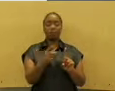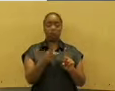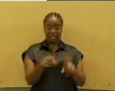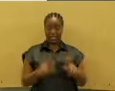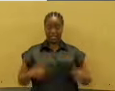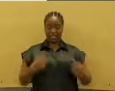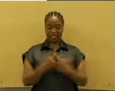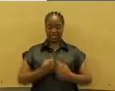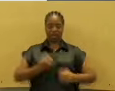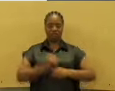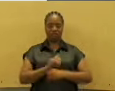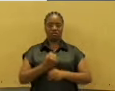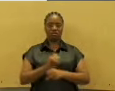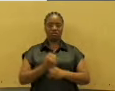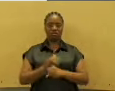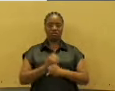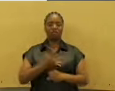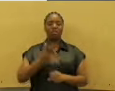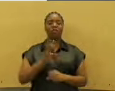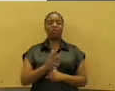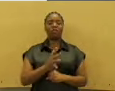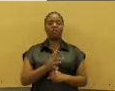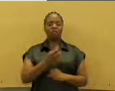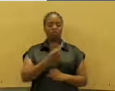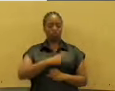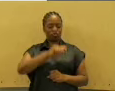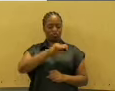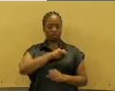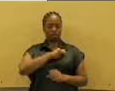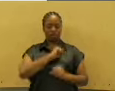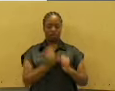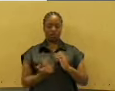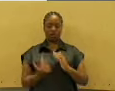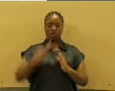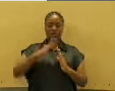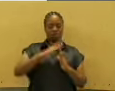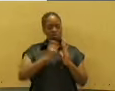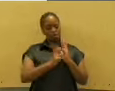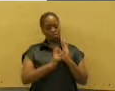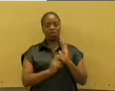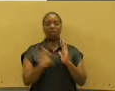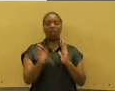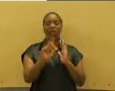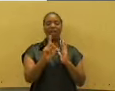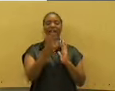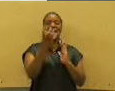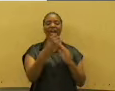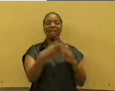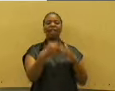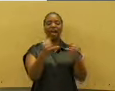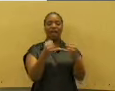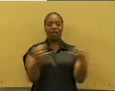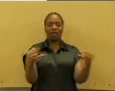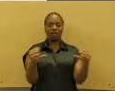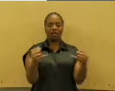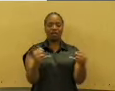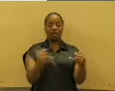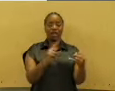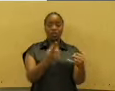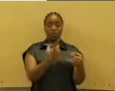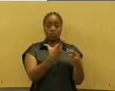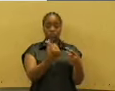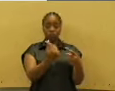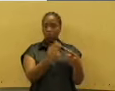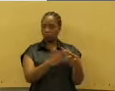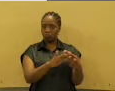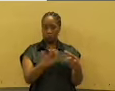worked on developing the Transgender Protocol. So what the Trans Protocol is a guideline to strengthen and support the anti-discrimination policy